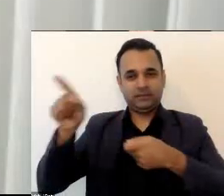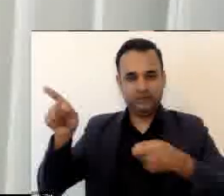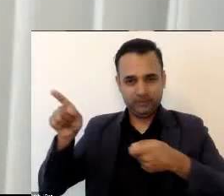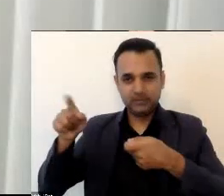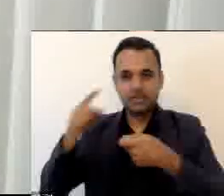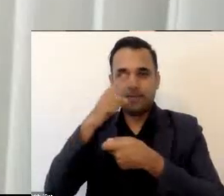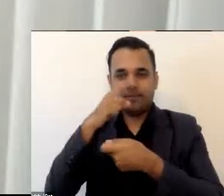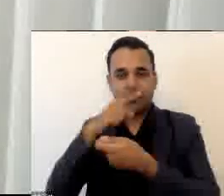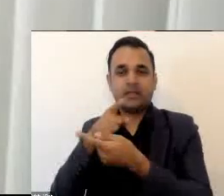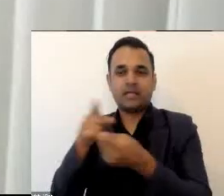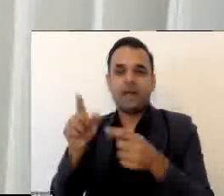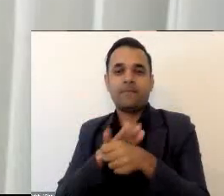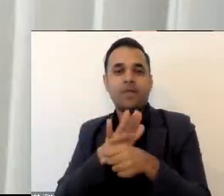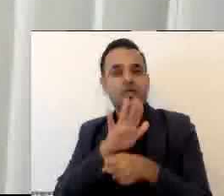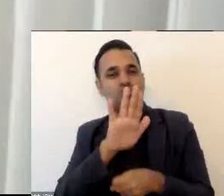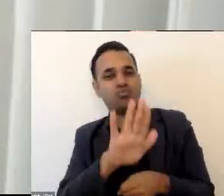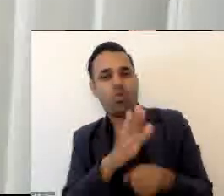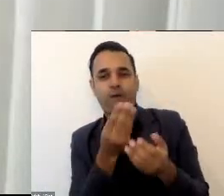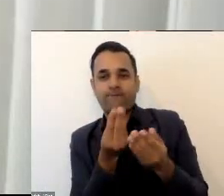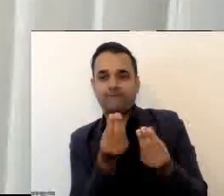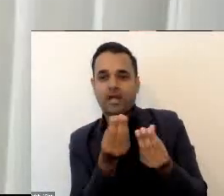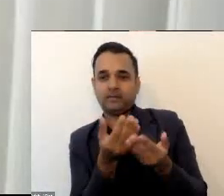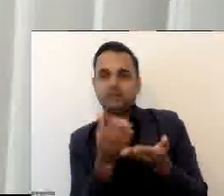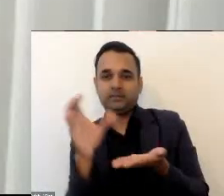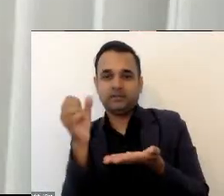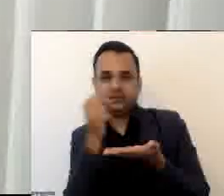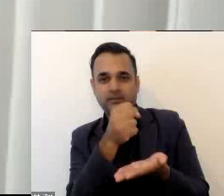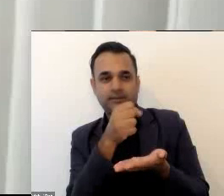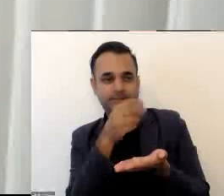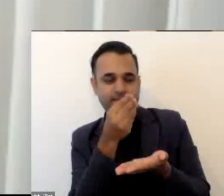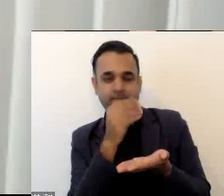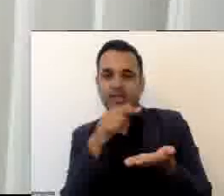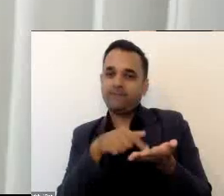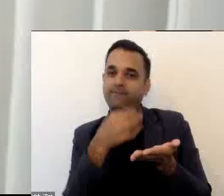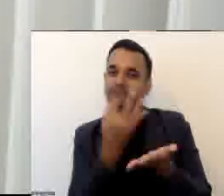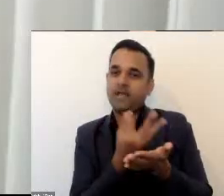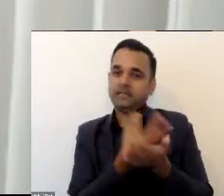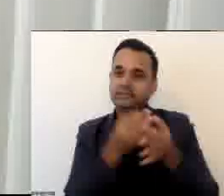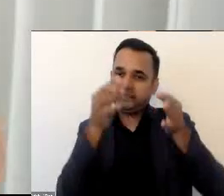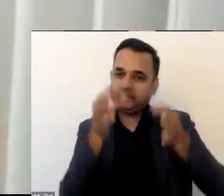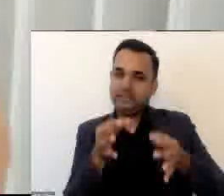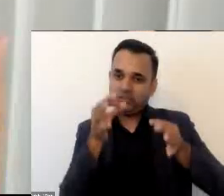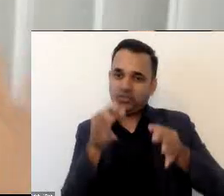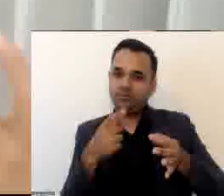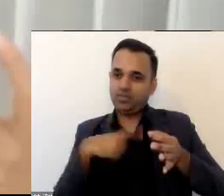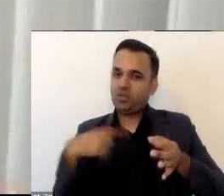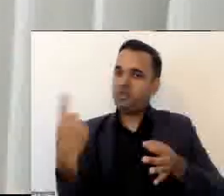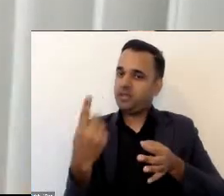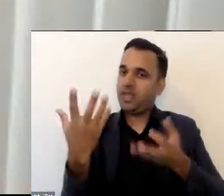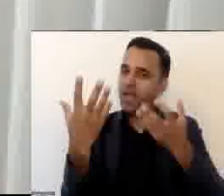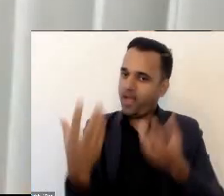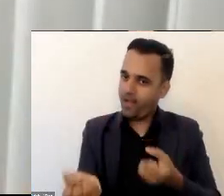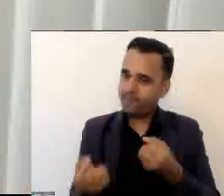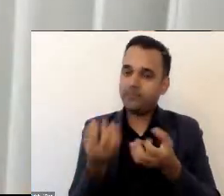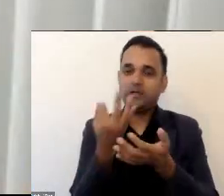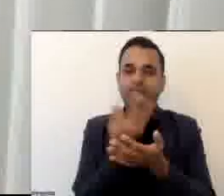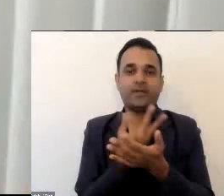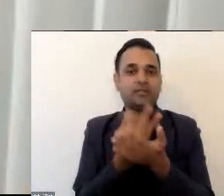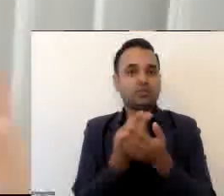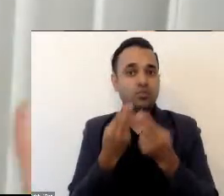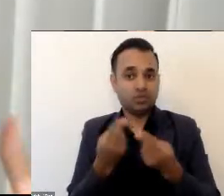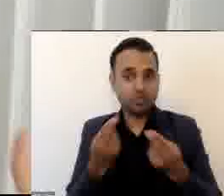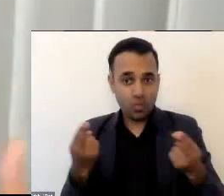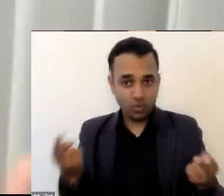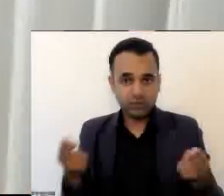pointed. And that's something that, you know, AI needs to look at, because I think all of this would eventually, what, you know, where it would lead, you know, the, again,